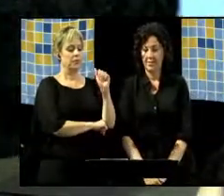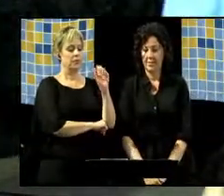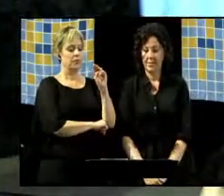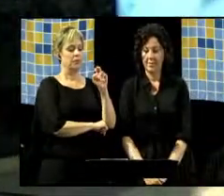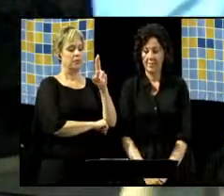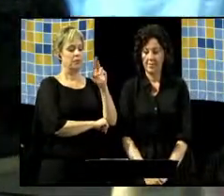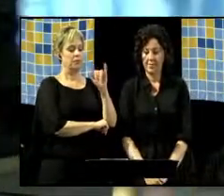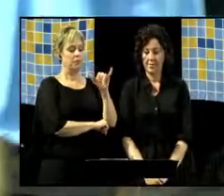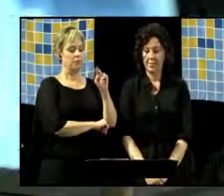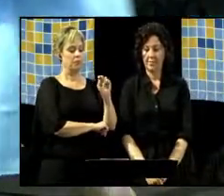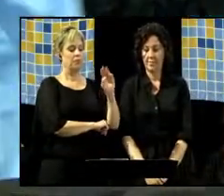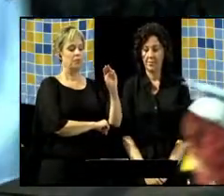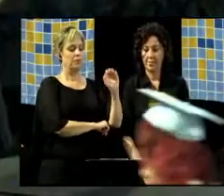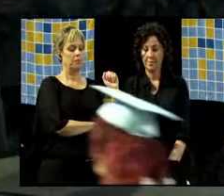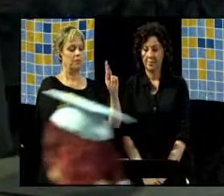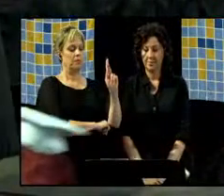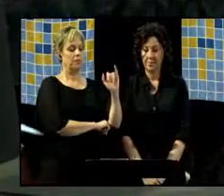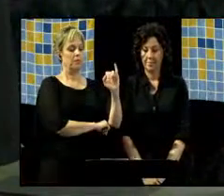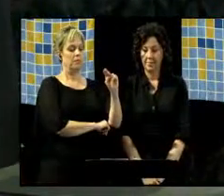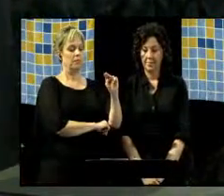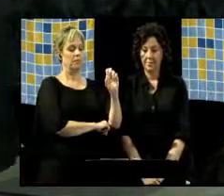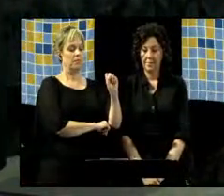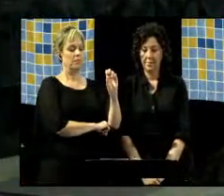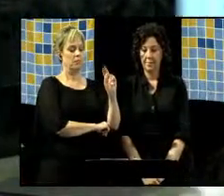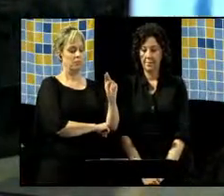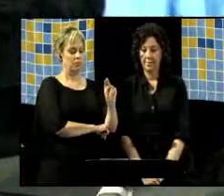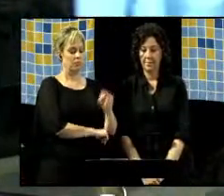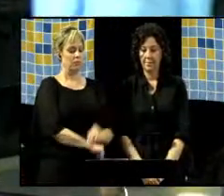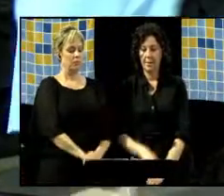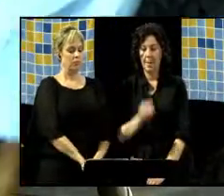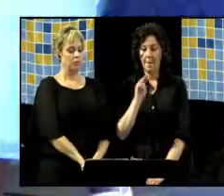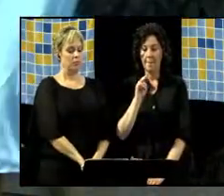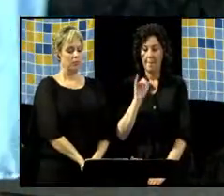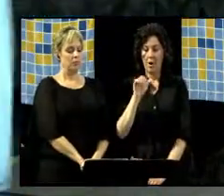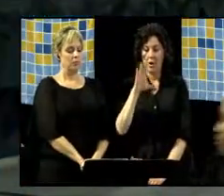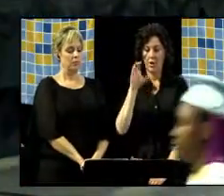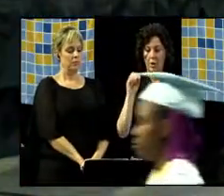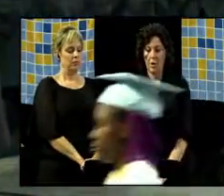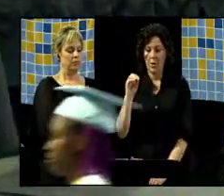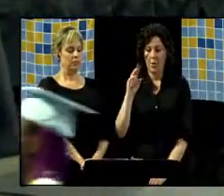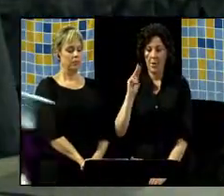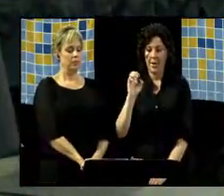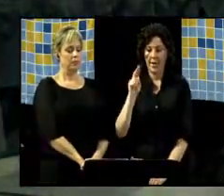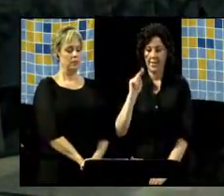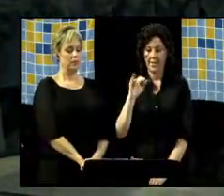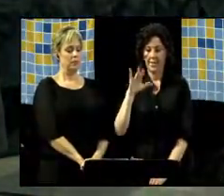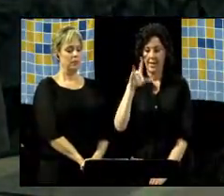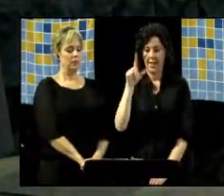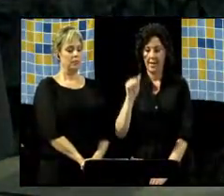Cameron Delaney Makinson. Marco Antonio Mancia.